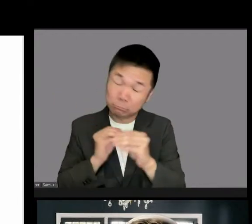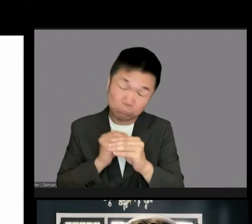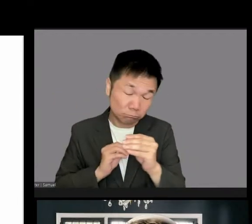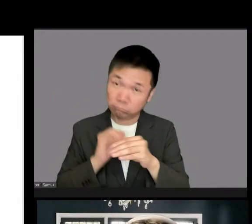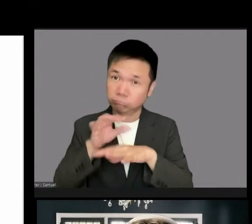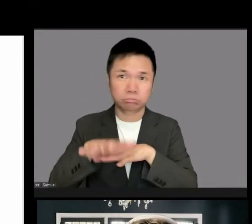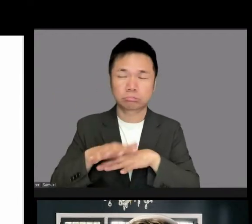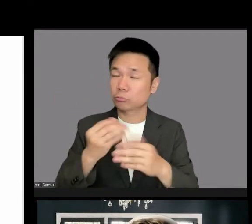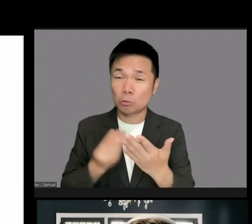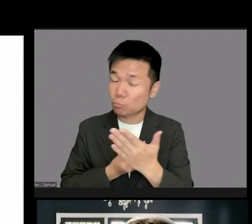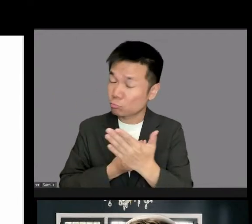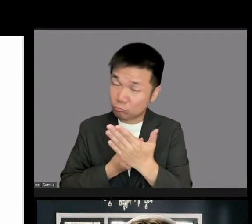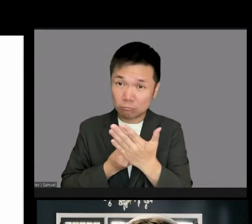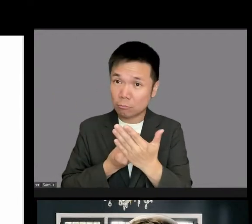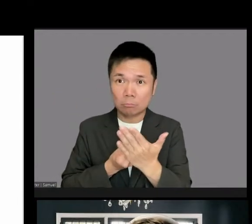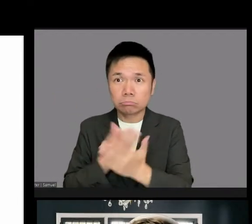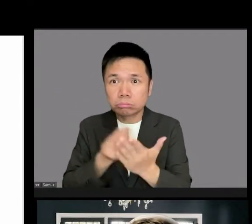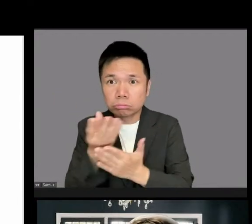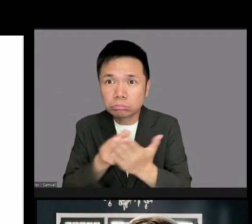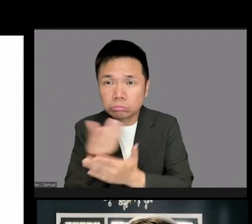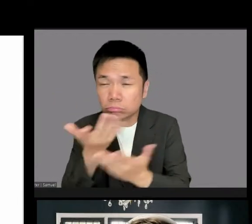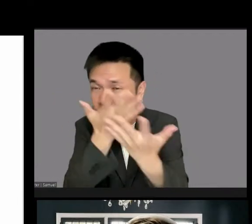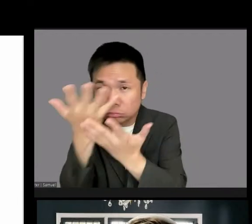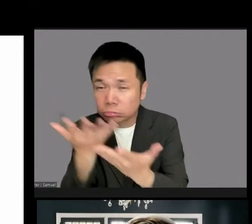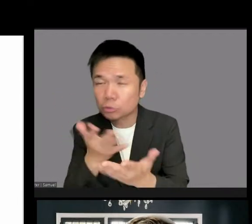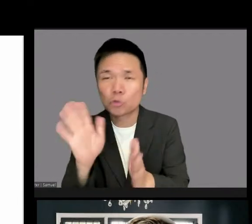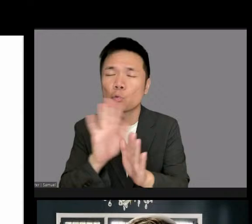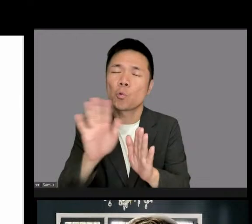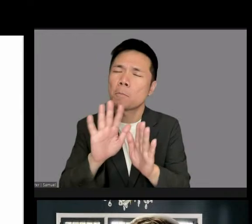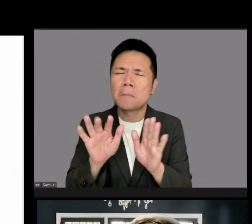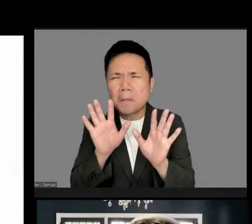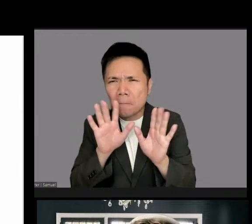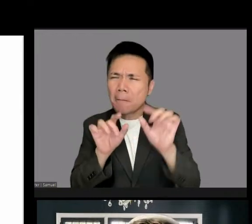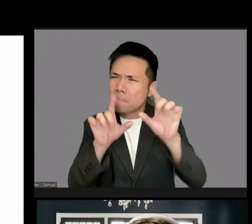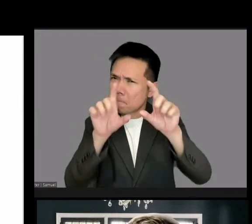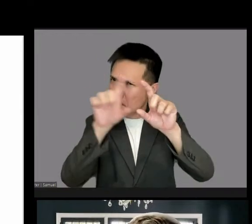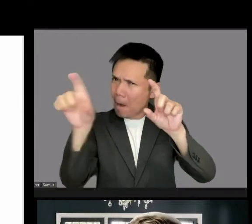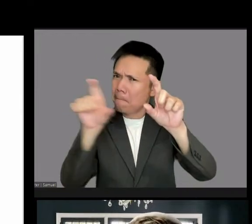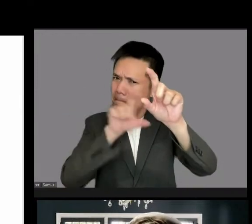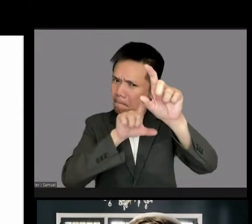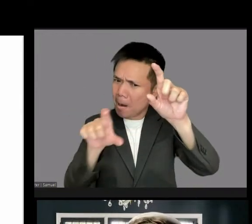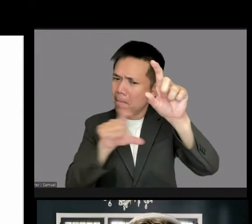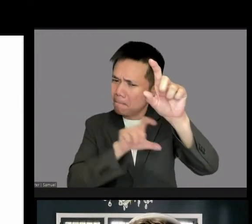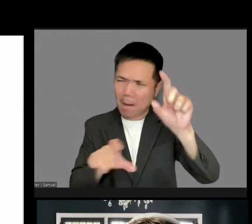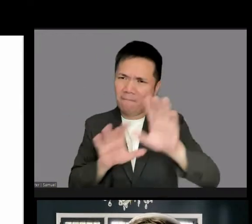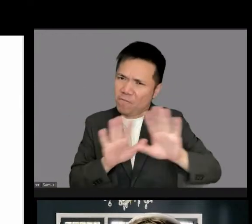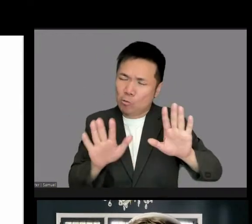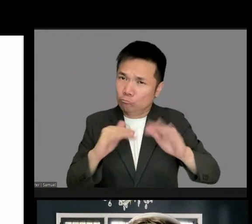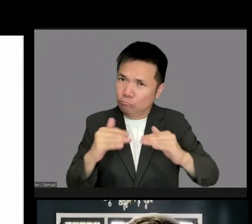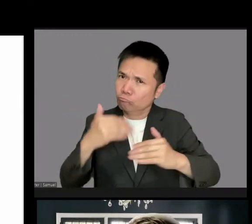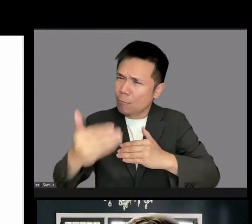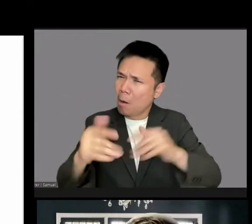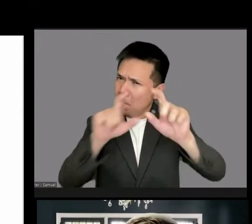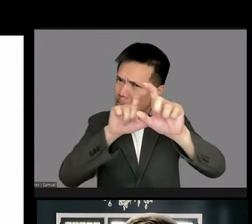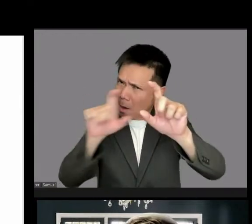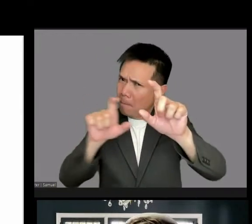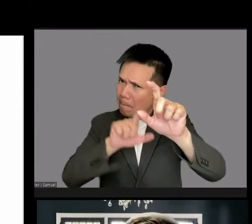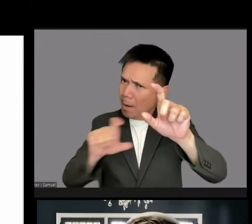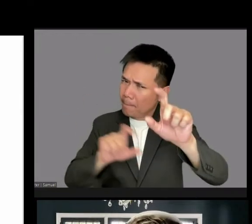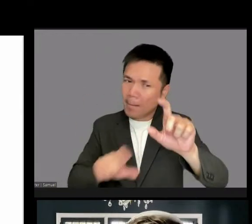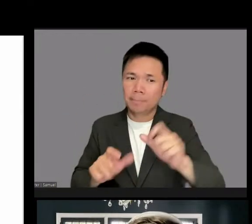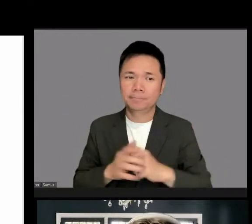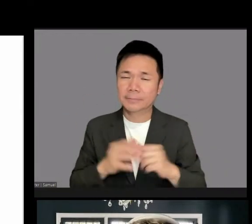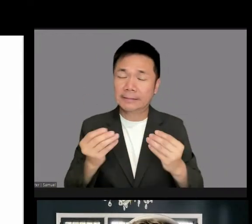test forms for accessibility, ensuring that they can be completed through both a keyboard input and voice to text audio